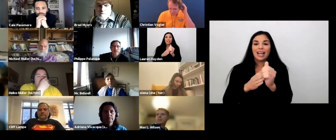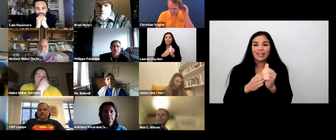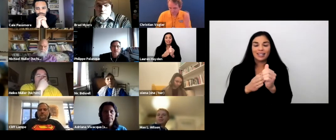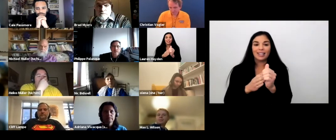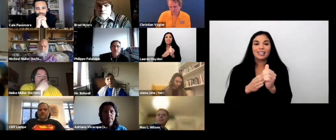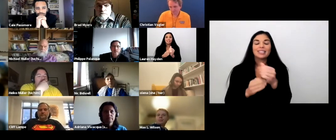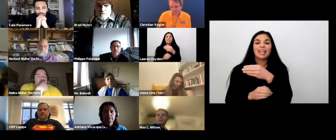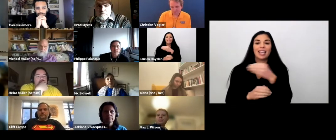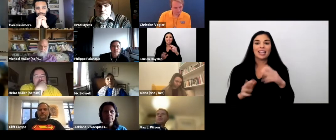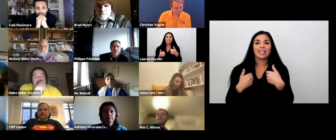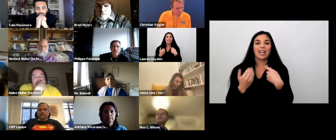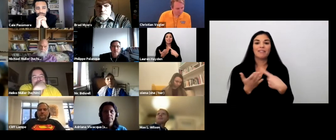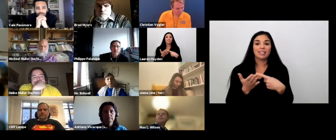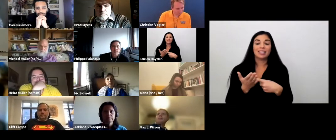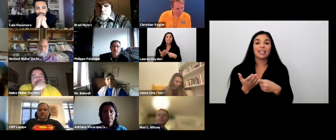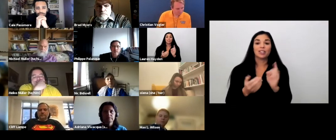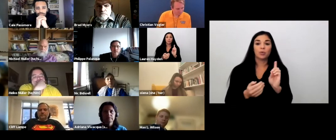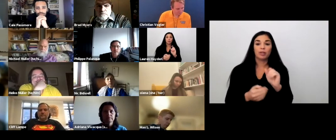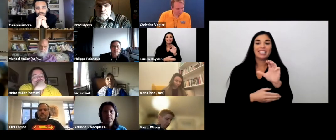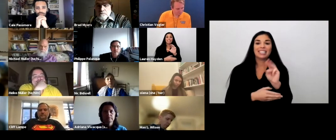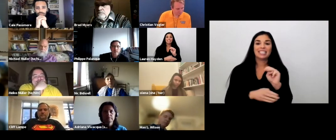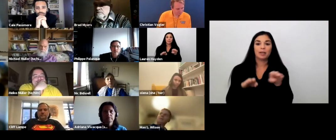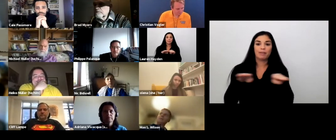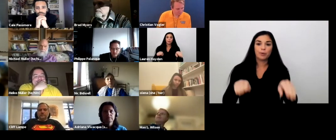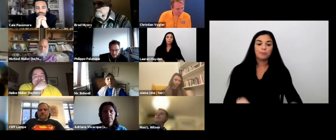able to have the discussion at the ACM level.